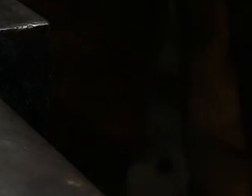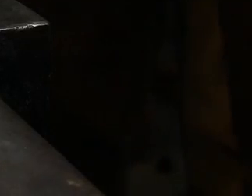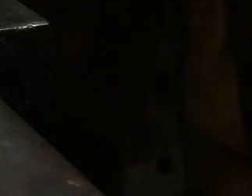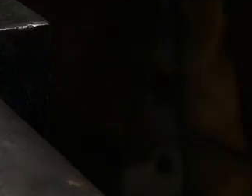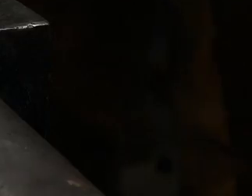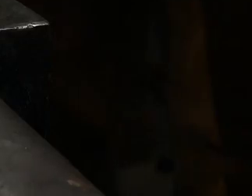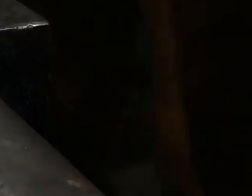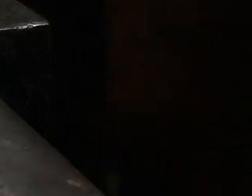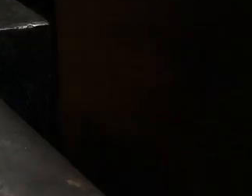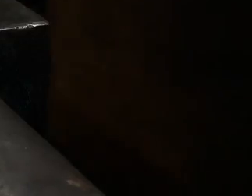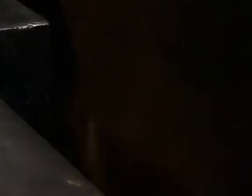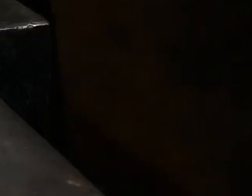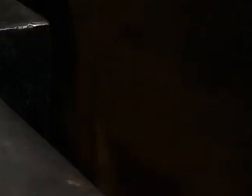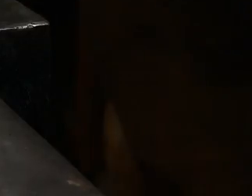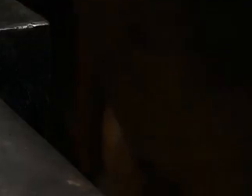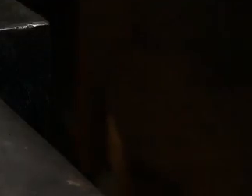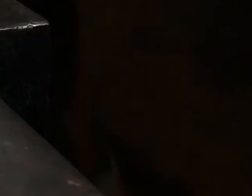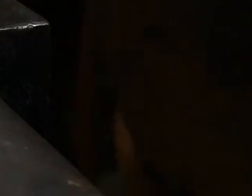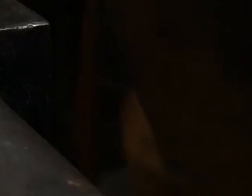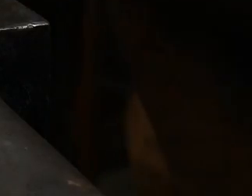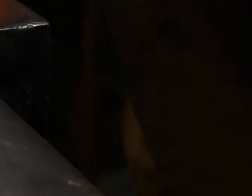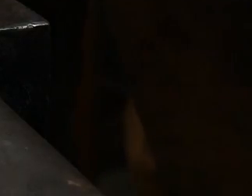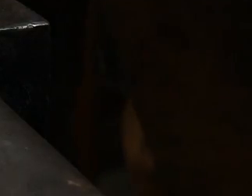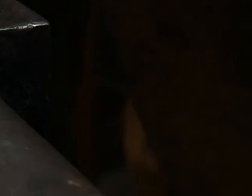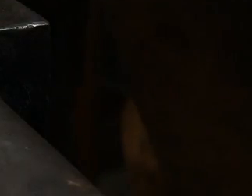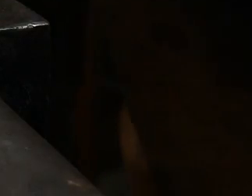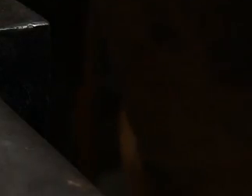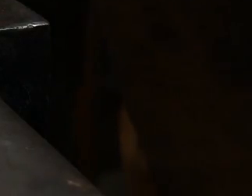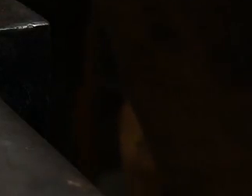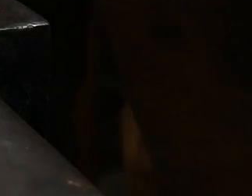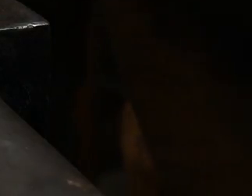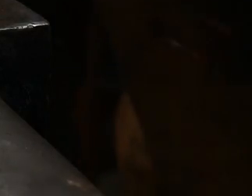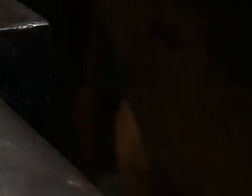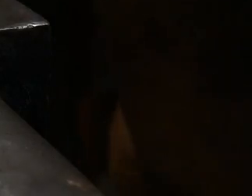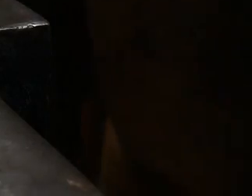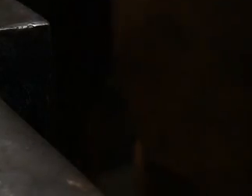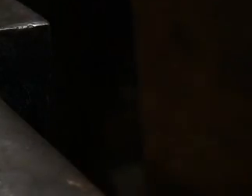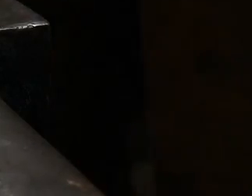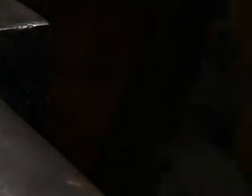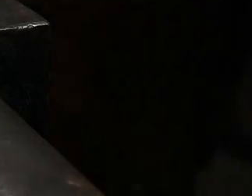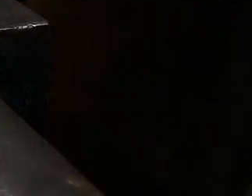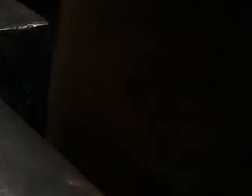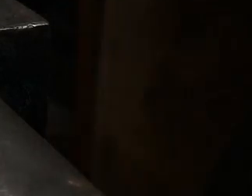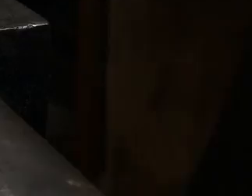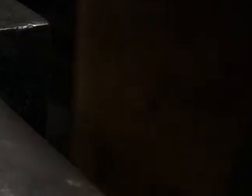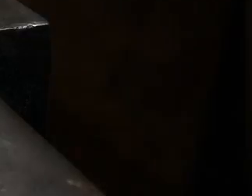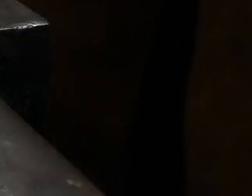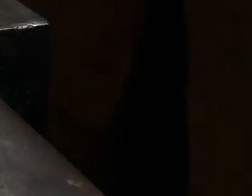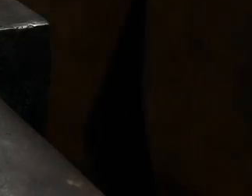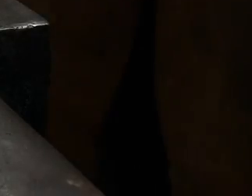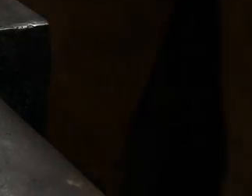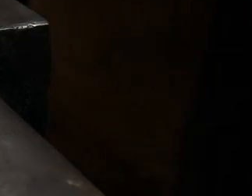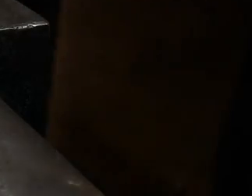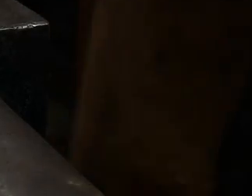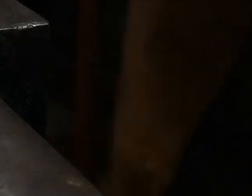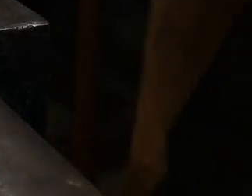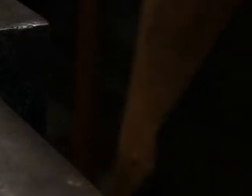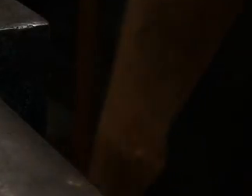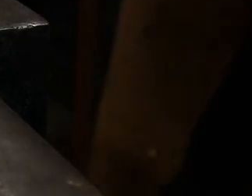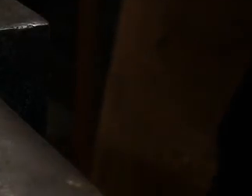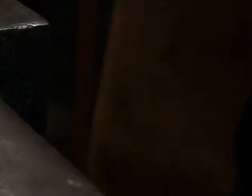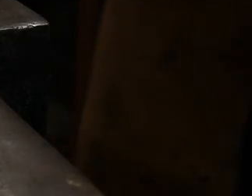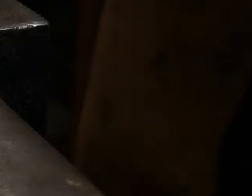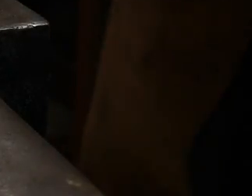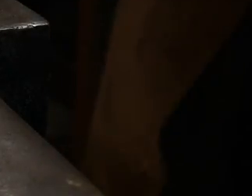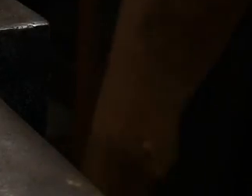of wrought iron, you're going to have to keep working at a lemon yellow the whole entire time. And I do mean